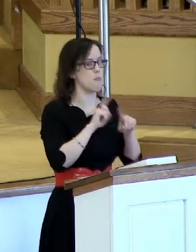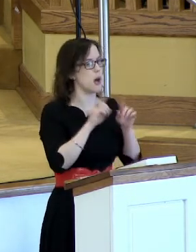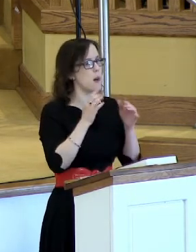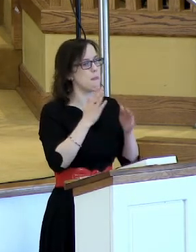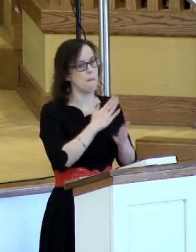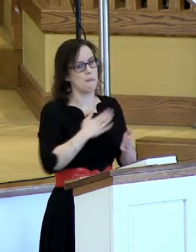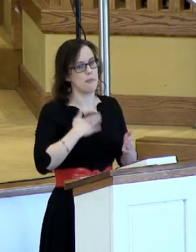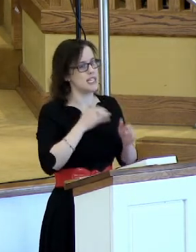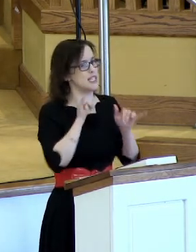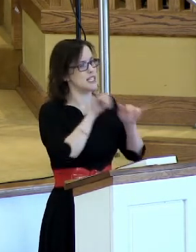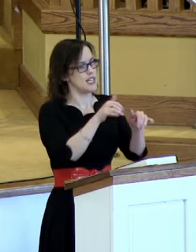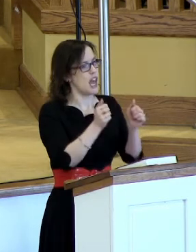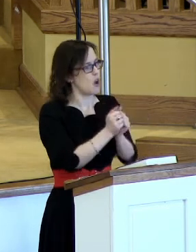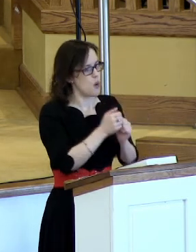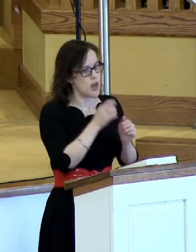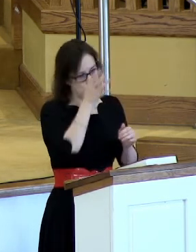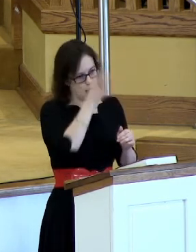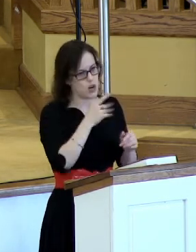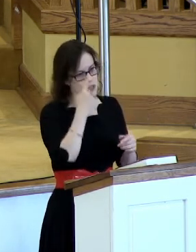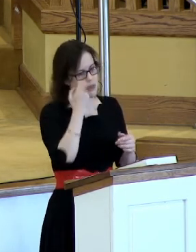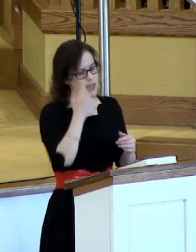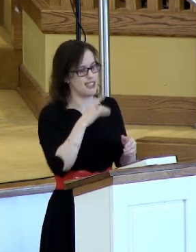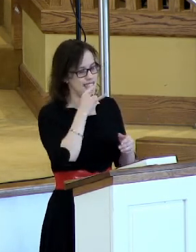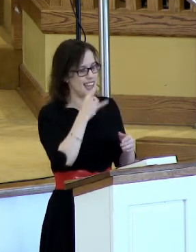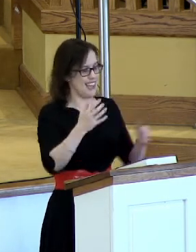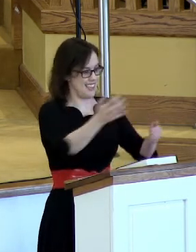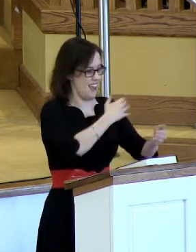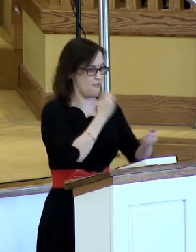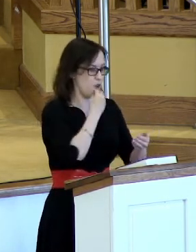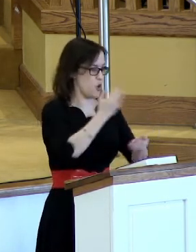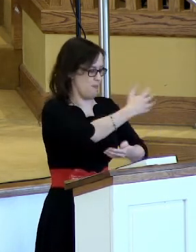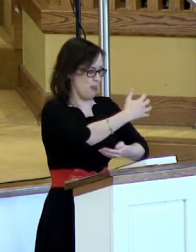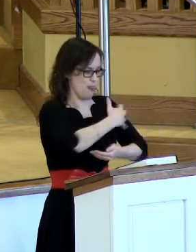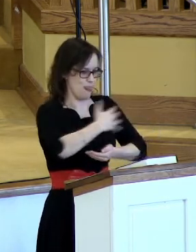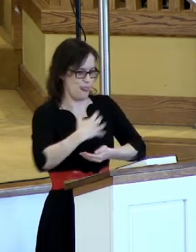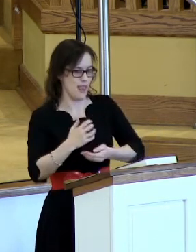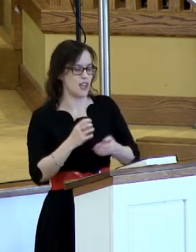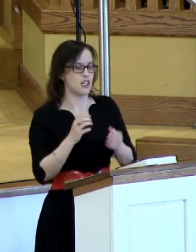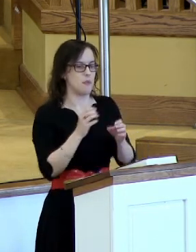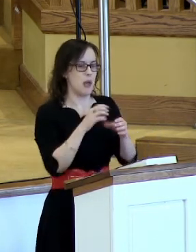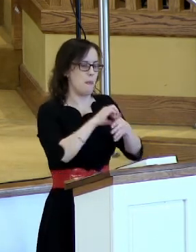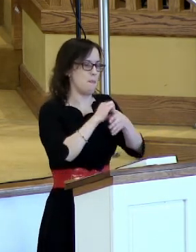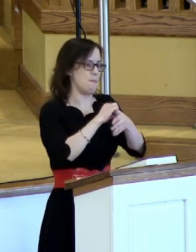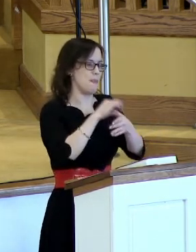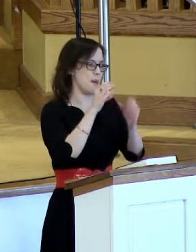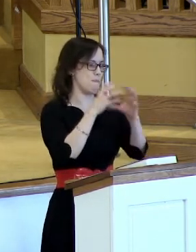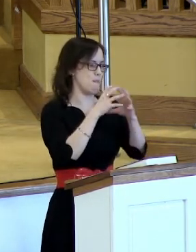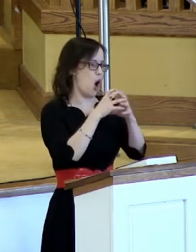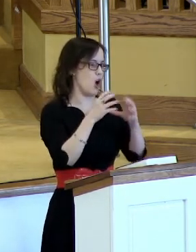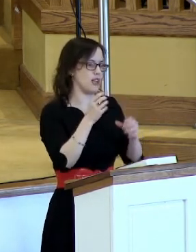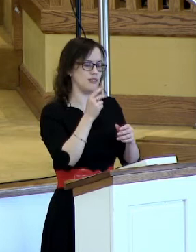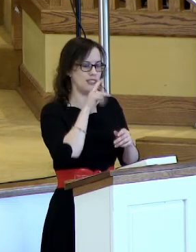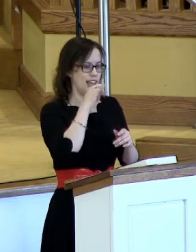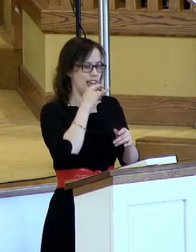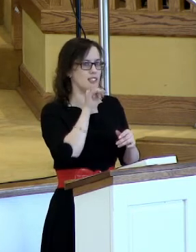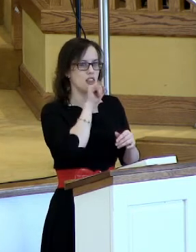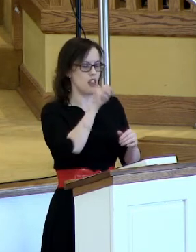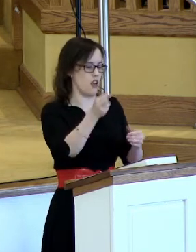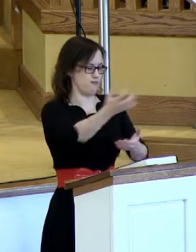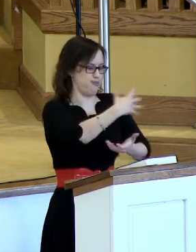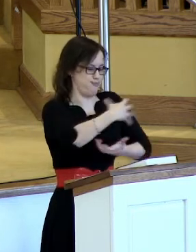taking 8 meatballs when they should probably only take 2. We say, why'd you say meatballs? Because my wife made those, and those are my favorite thing on the table today.